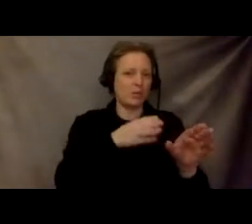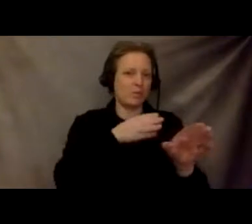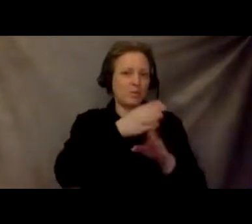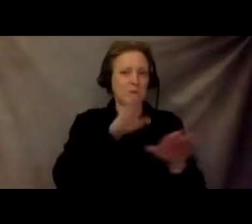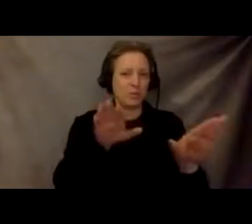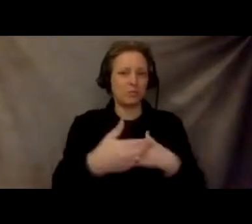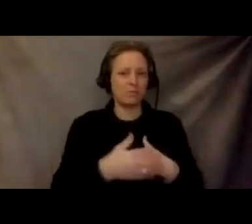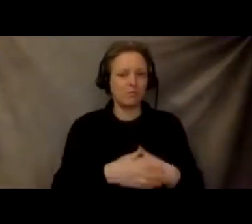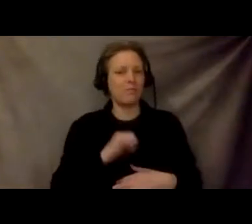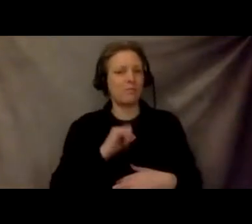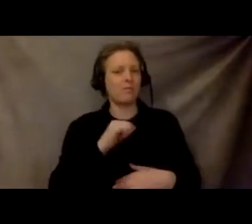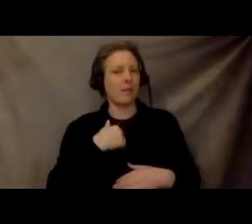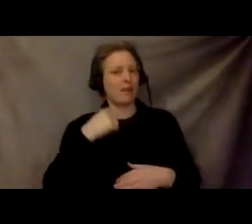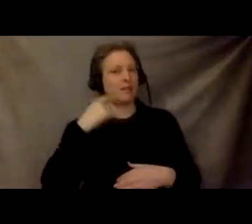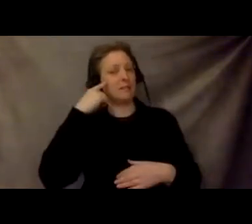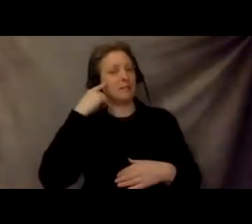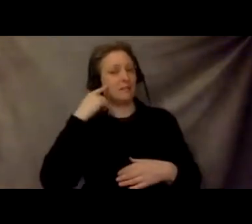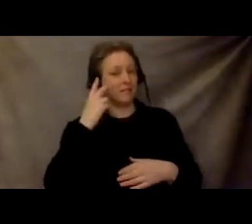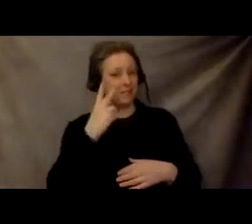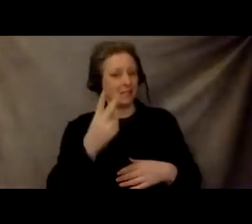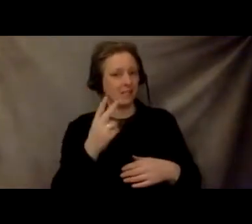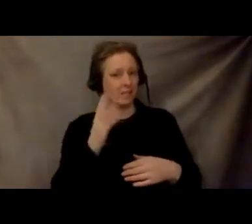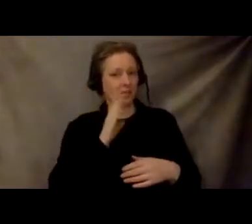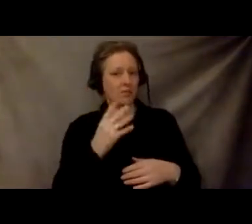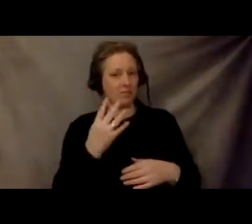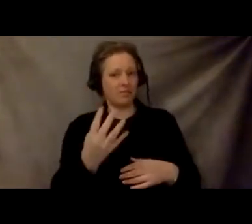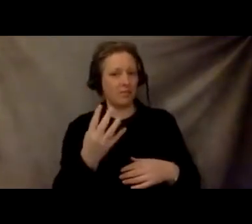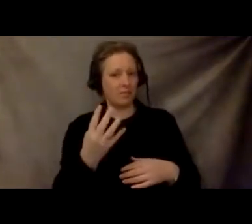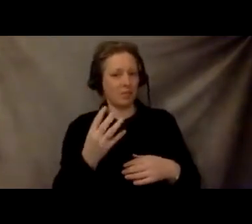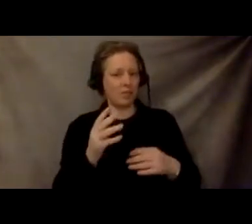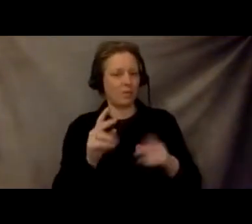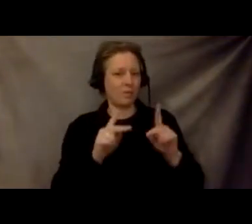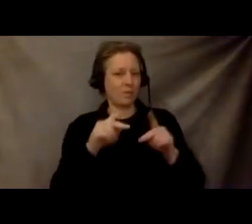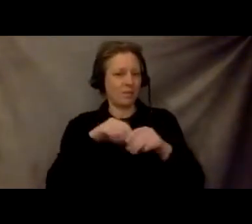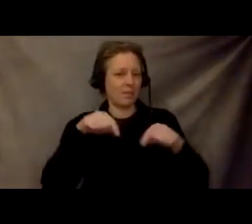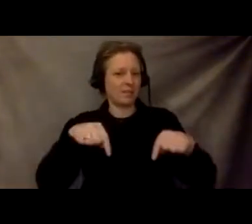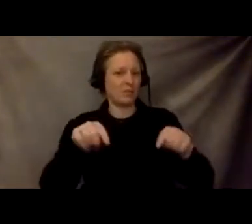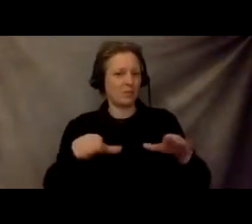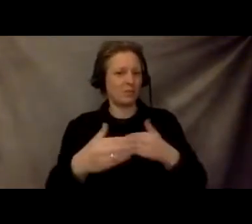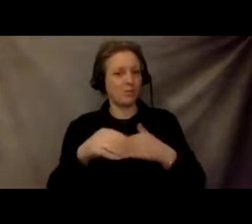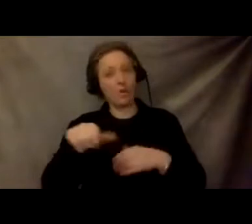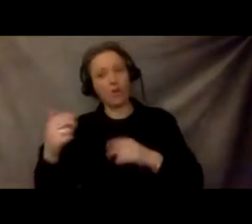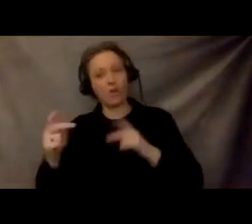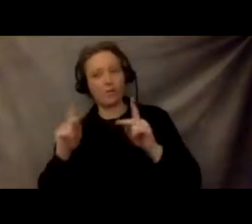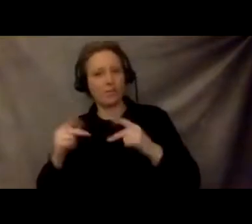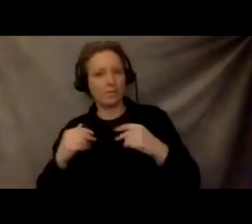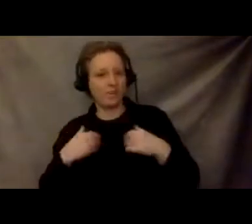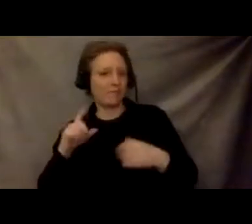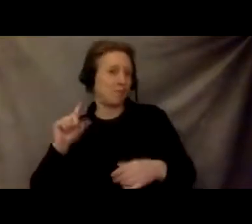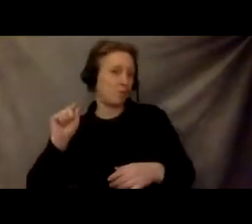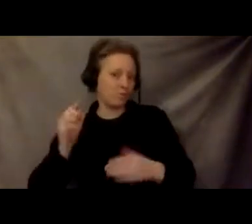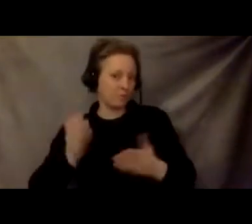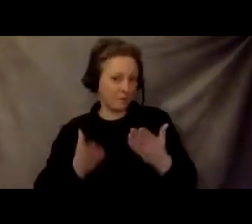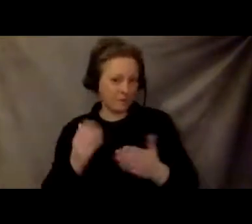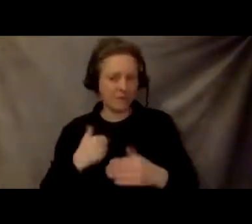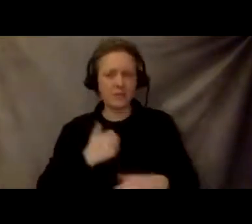4 people in this one, so I'm participating, and the others have got about 20. So I'm sorry I bored all of you.